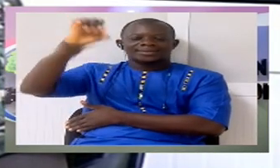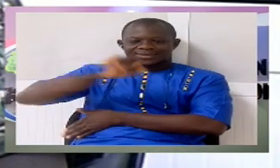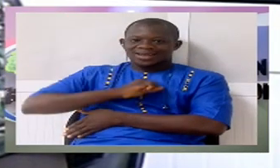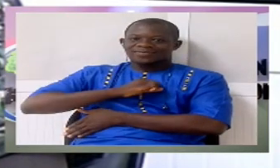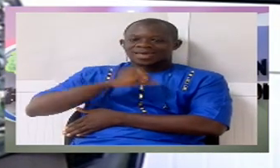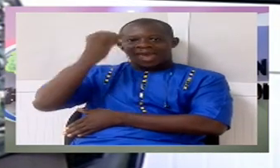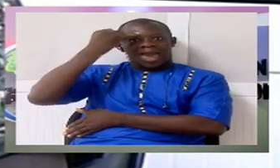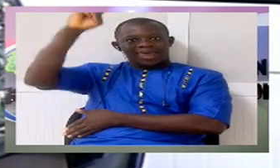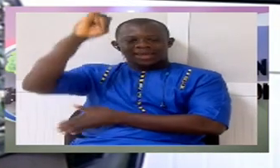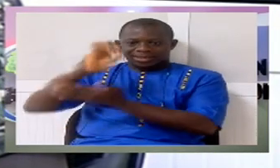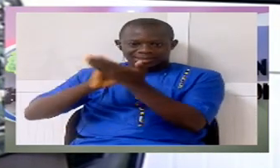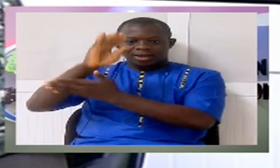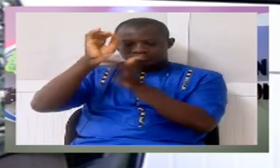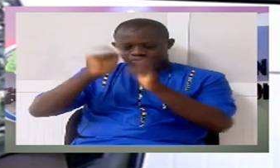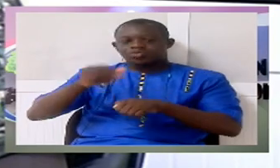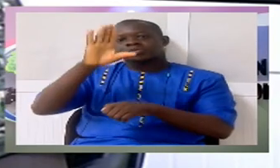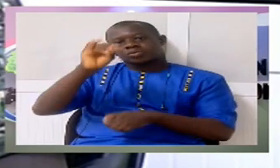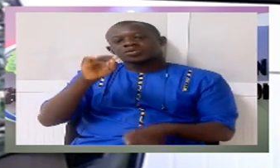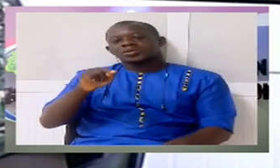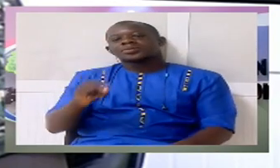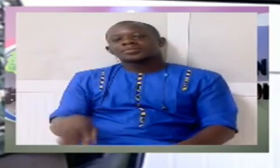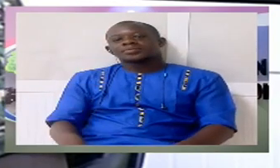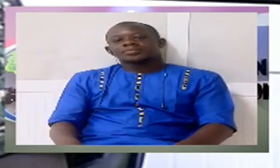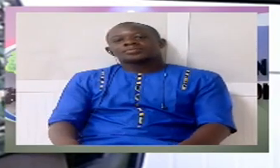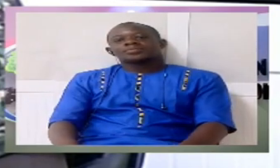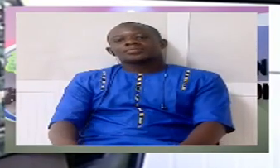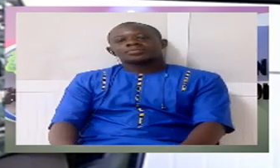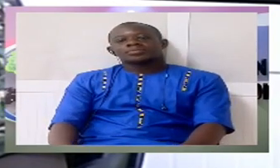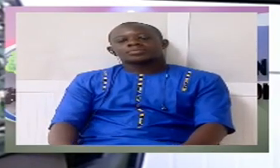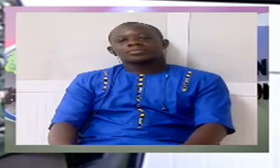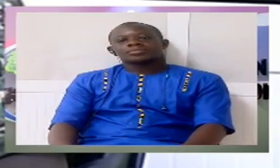pour ma wax la ne lolou tamit mung ko jele ci ndigali president bi.